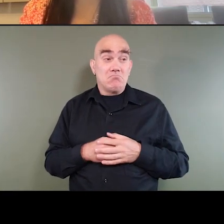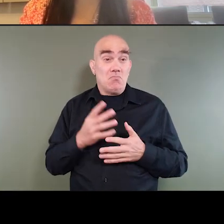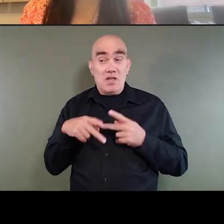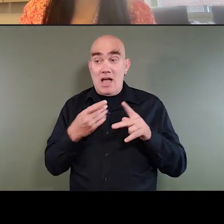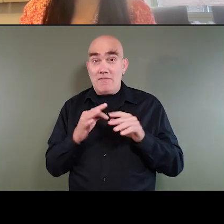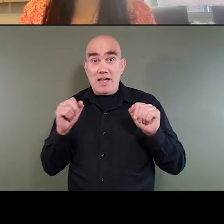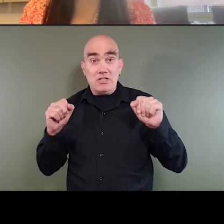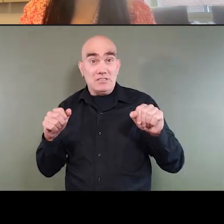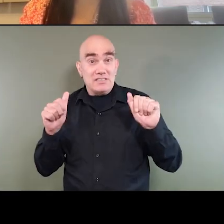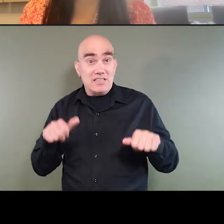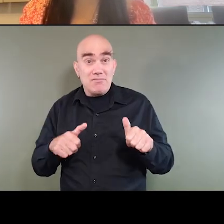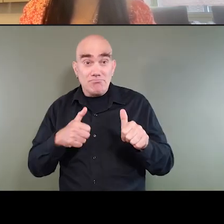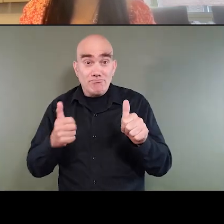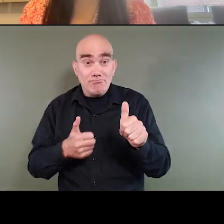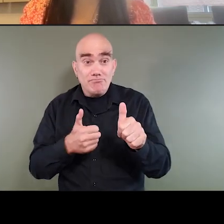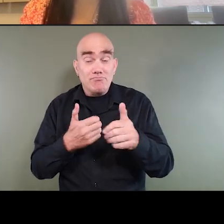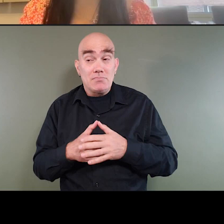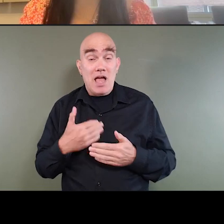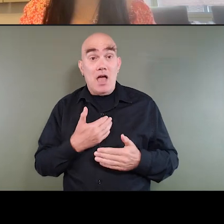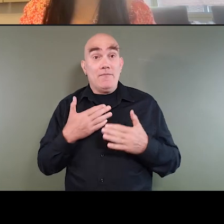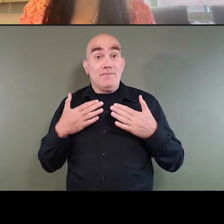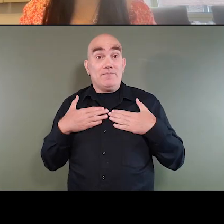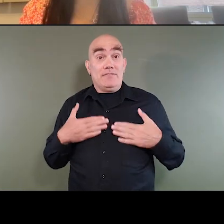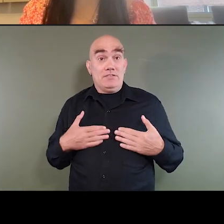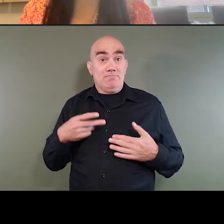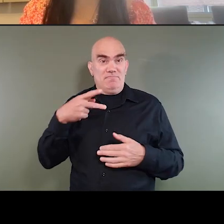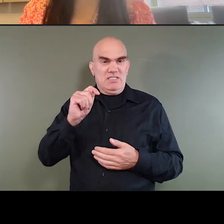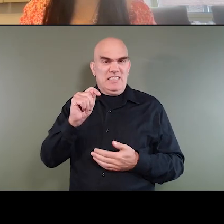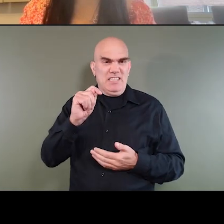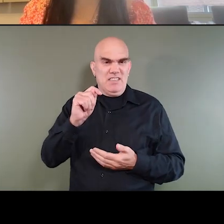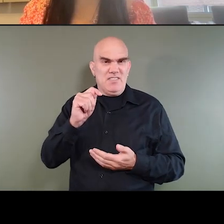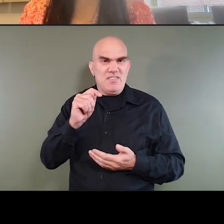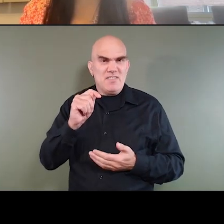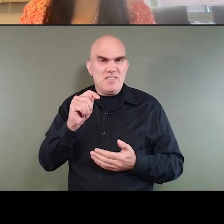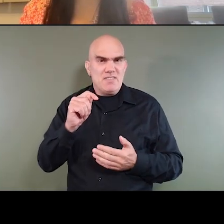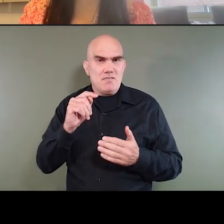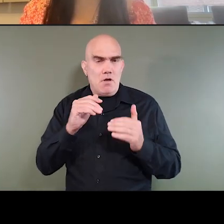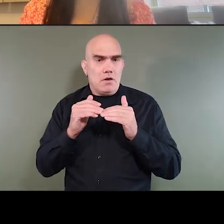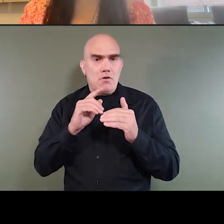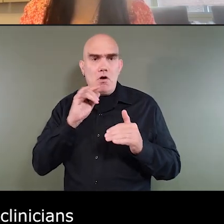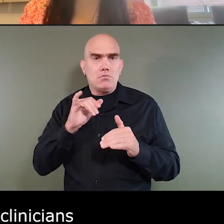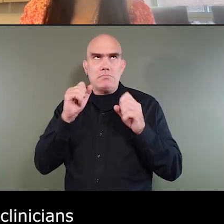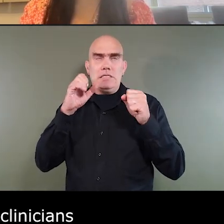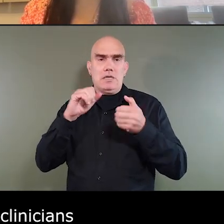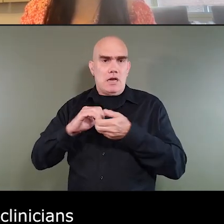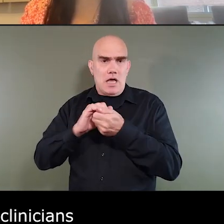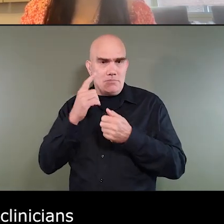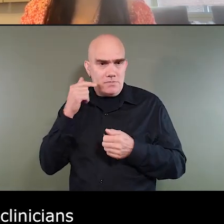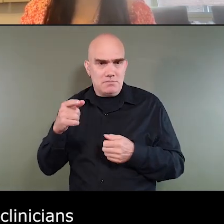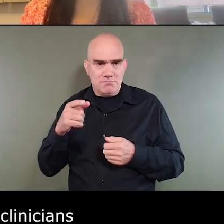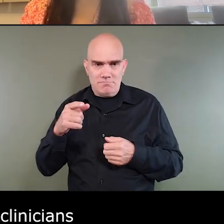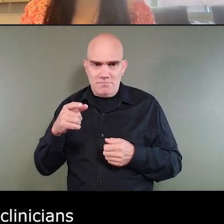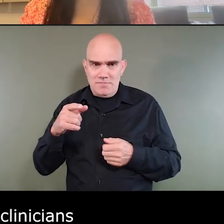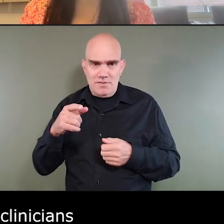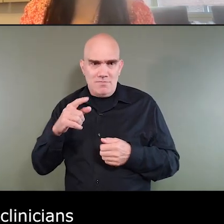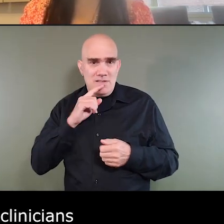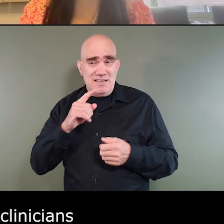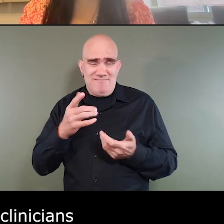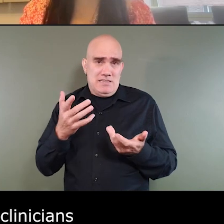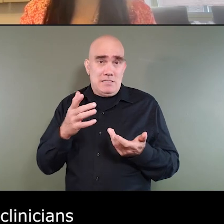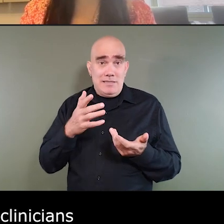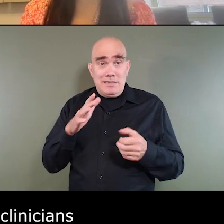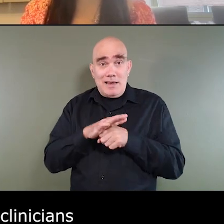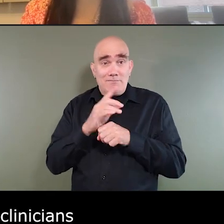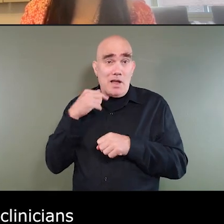can pursue. Our physical therapy colleagues are also amazing allies because it's easy enough for all of us as clinicians to